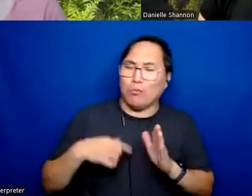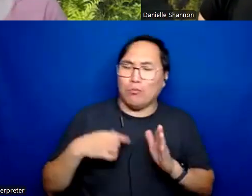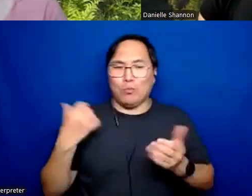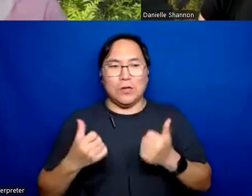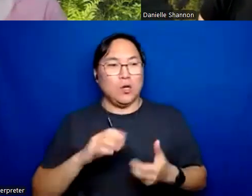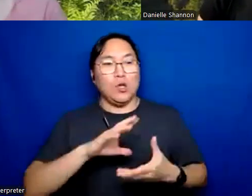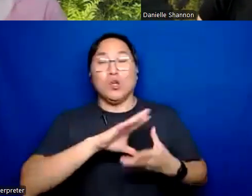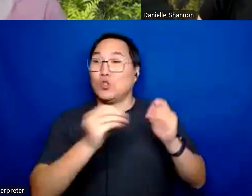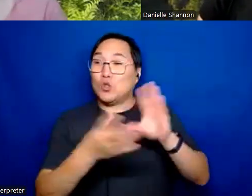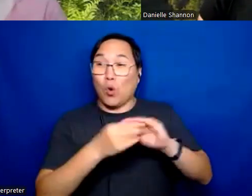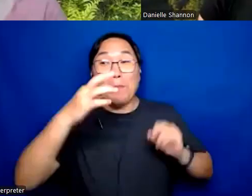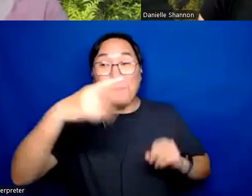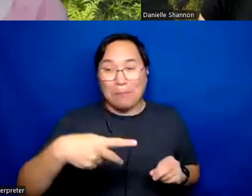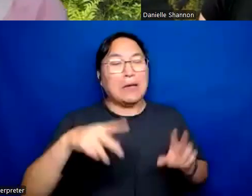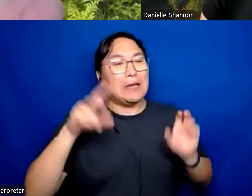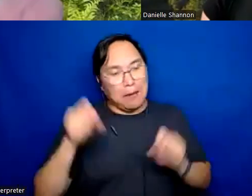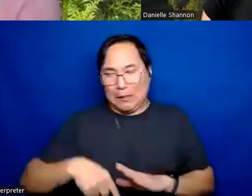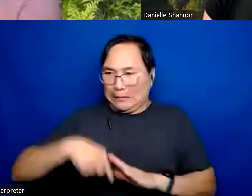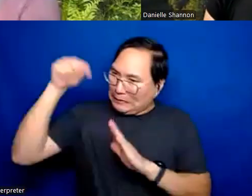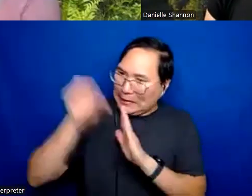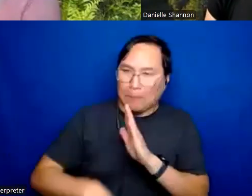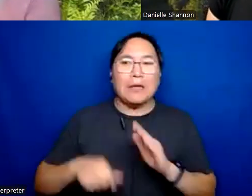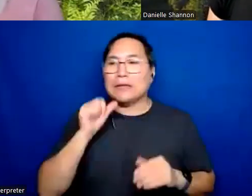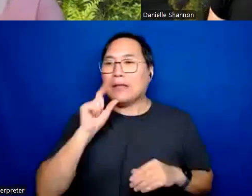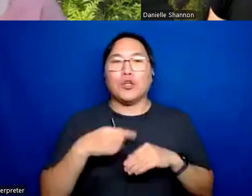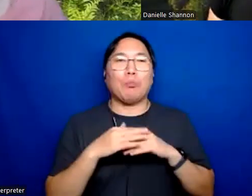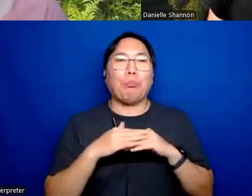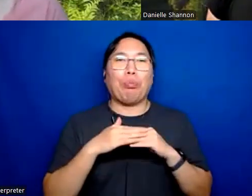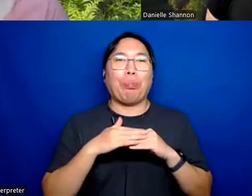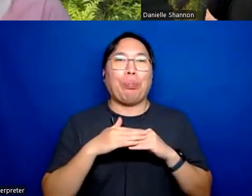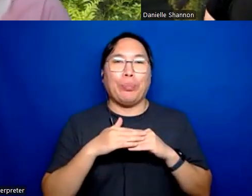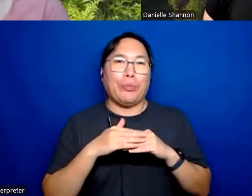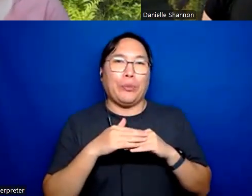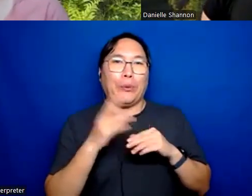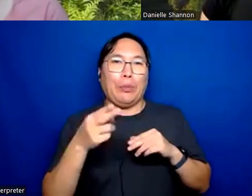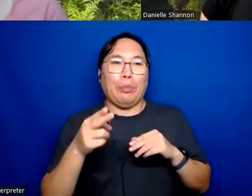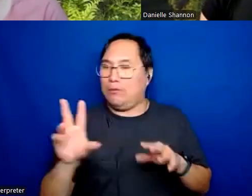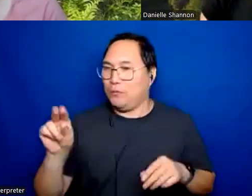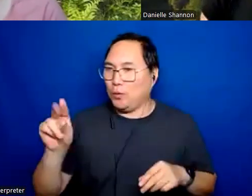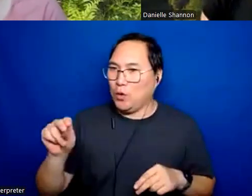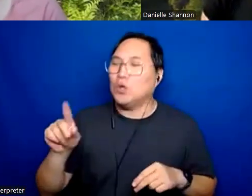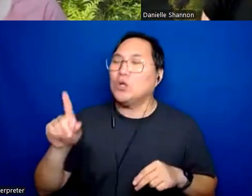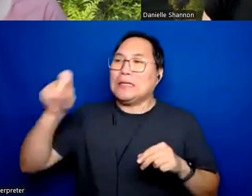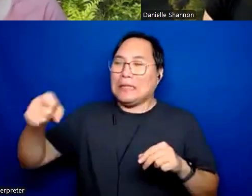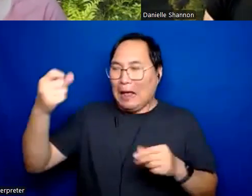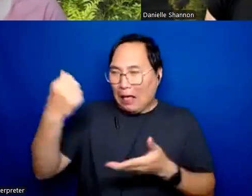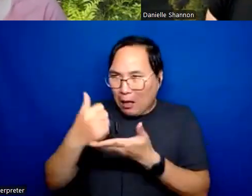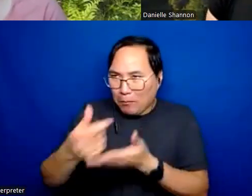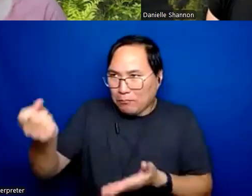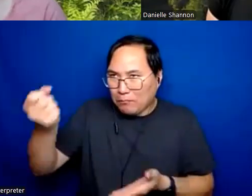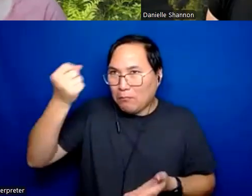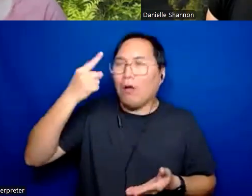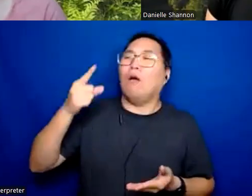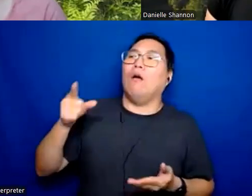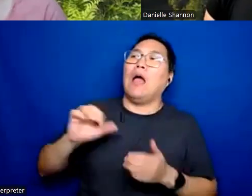deep, right? A story map is not a superficial thing. So we need to think about how we get them there as well.